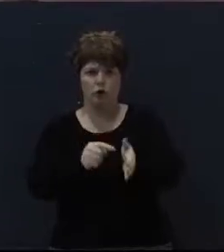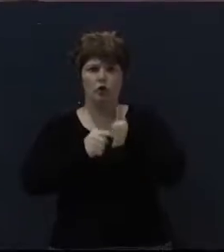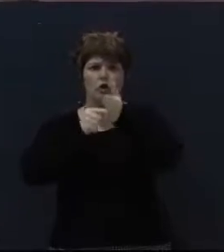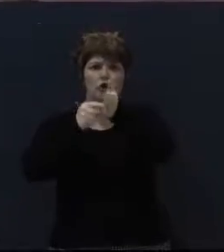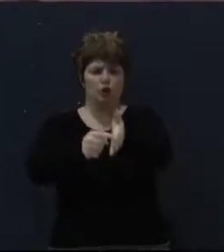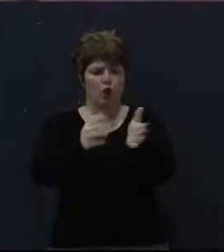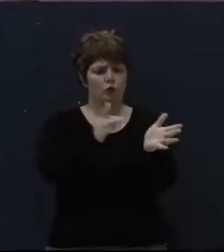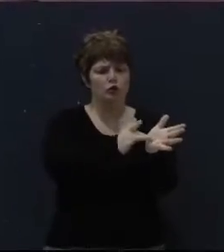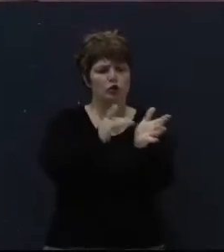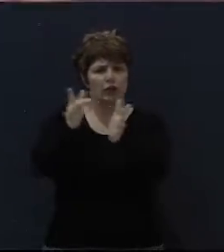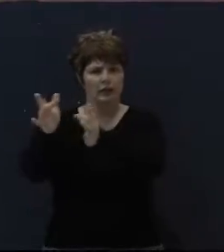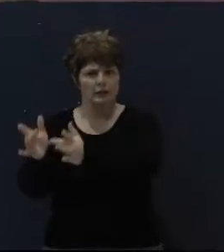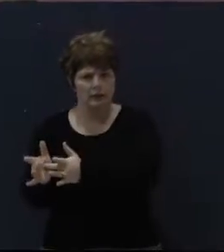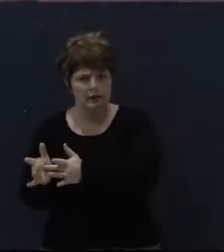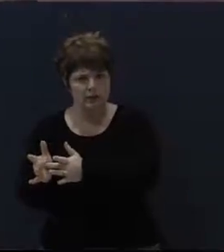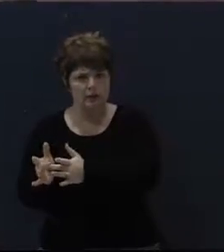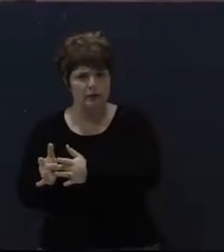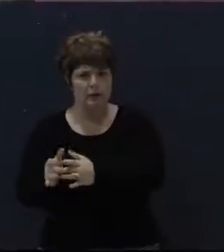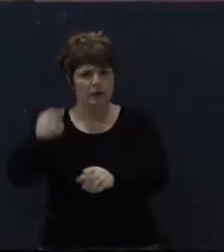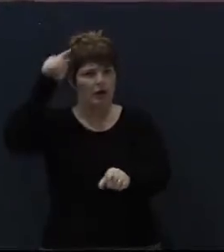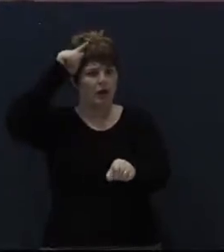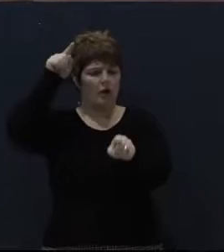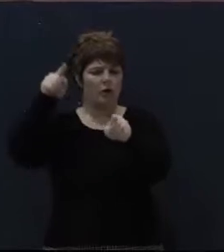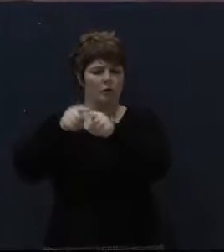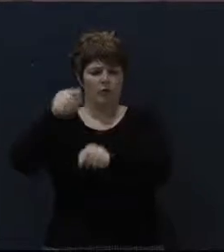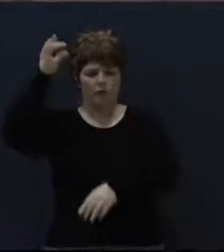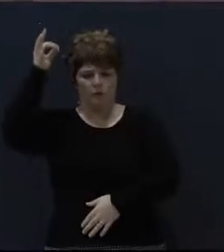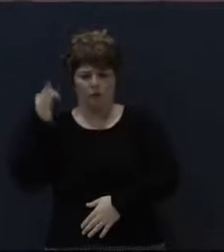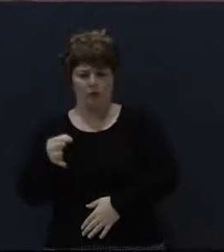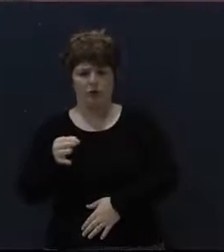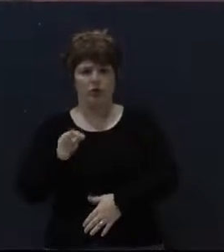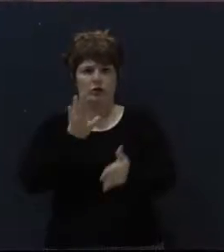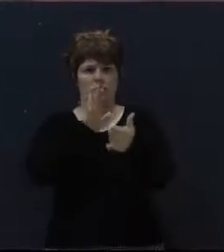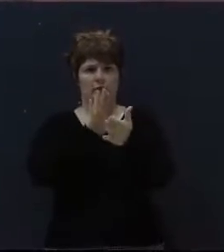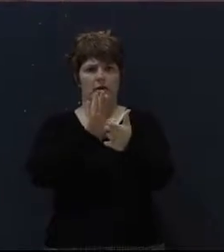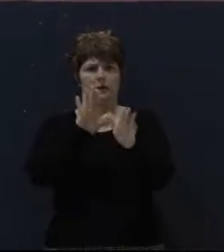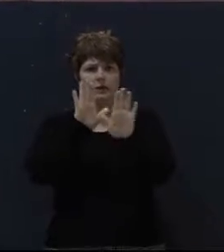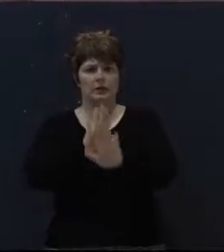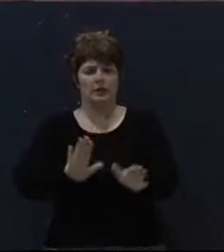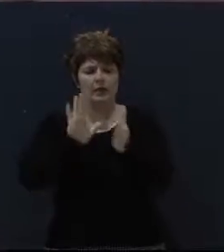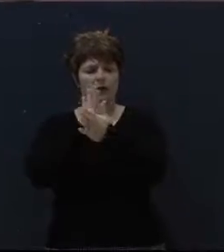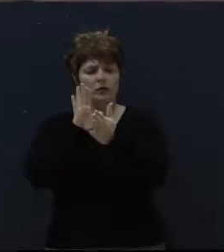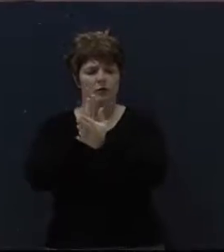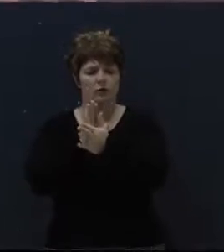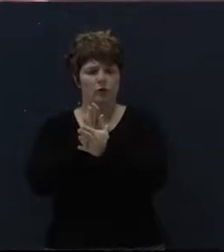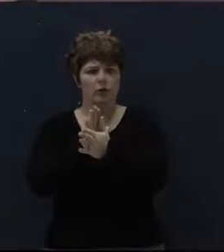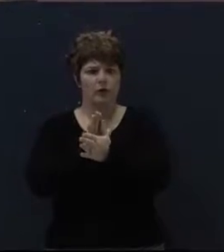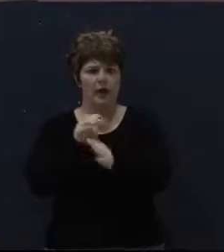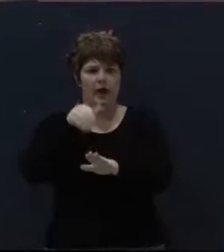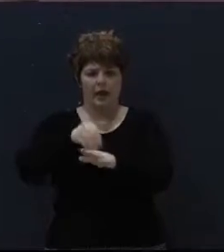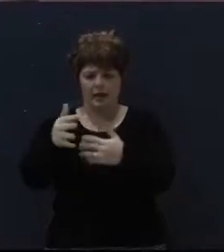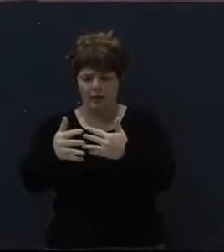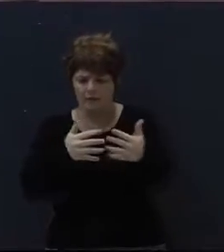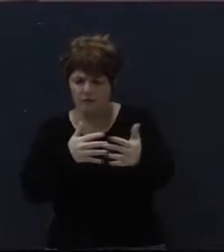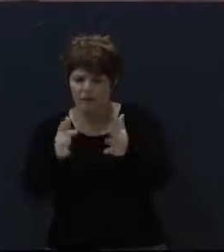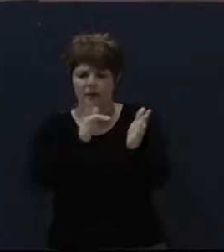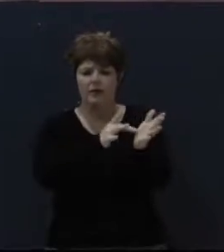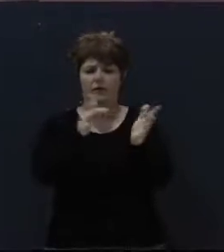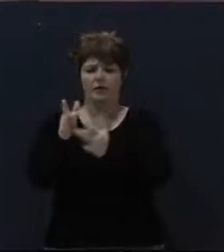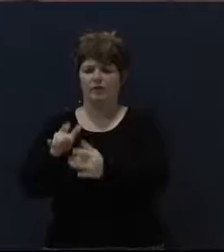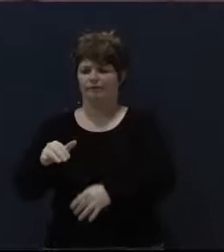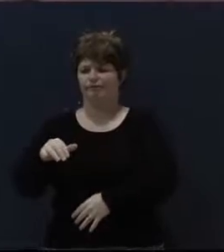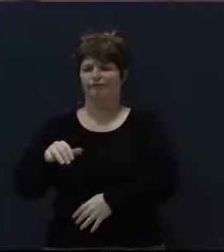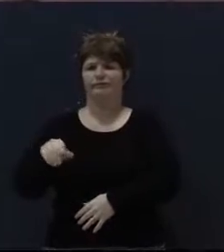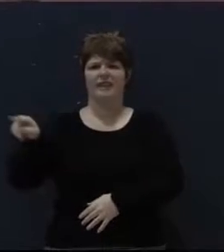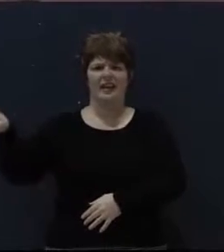Jesus. Boy, our brother preached in Sunday school this morning, being at the feet of Jesus. Him and I kind of getting together.